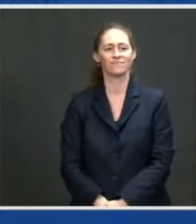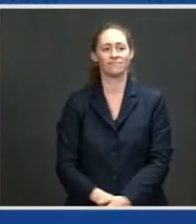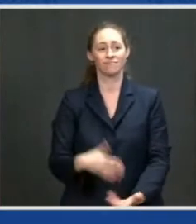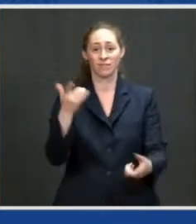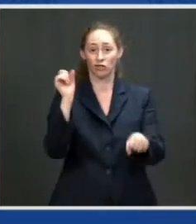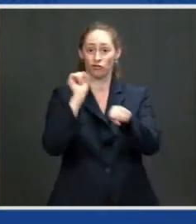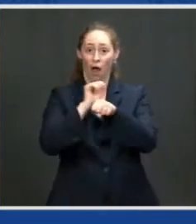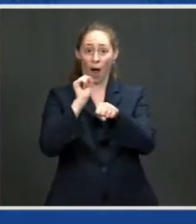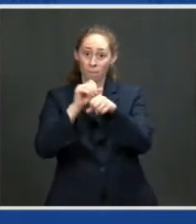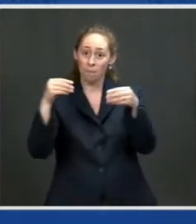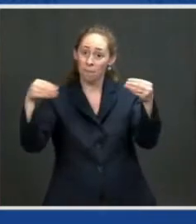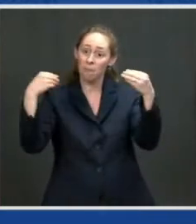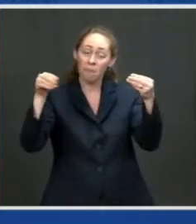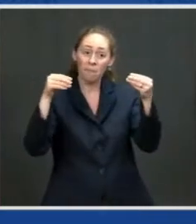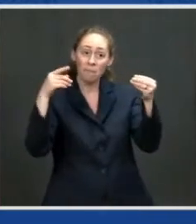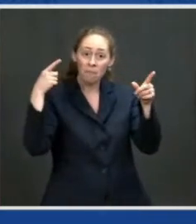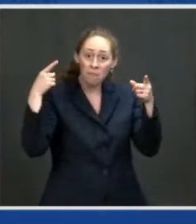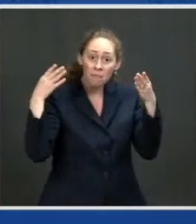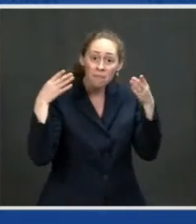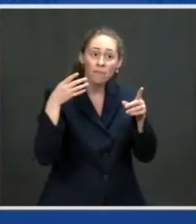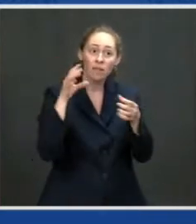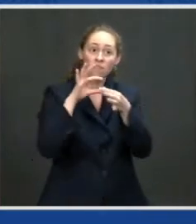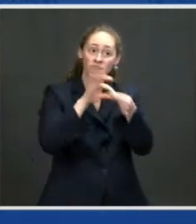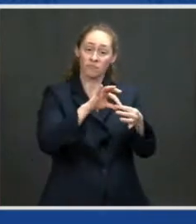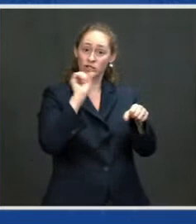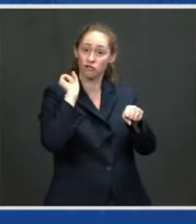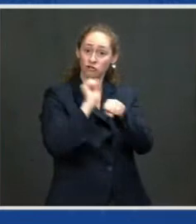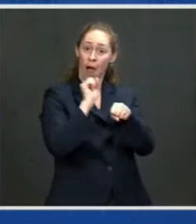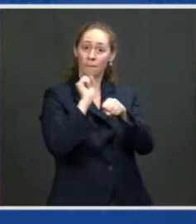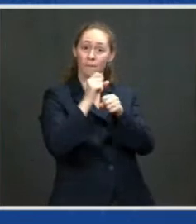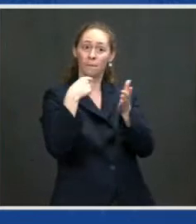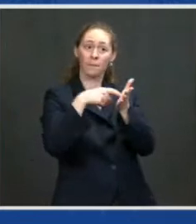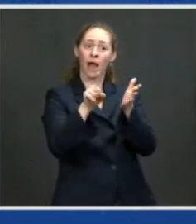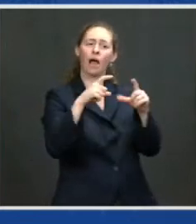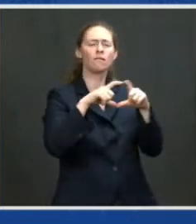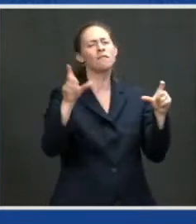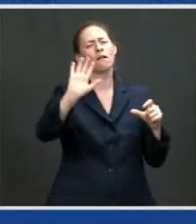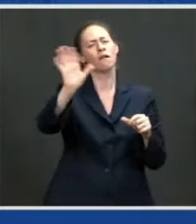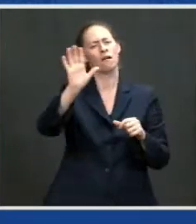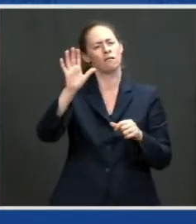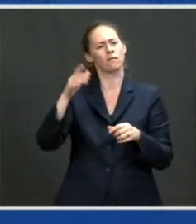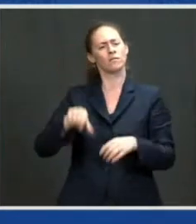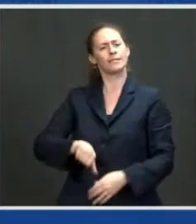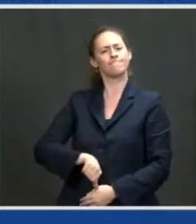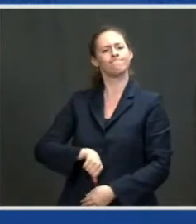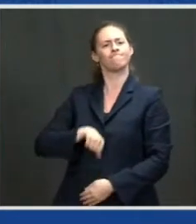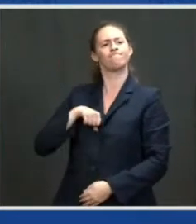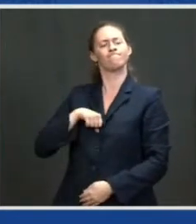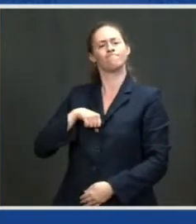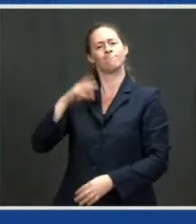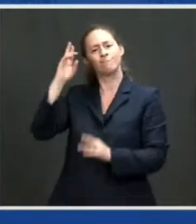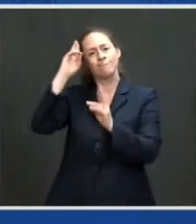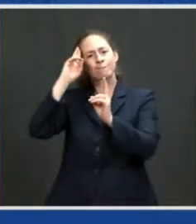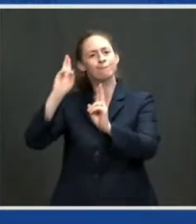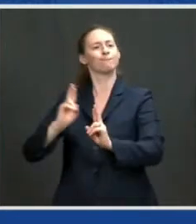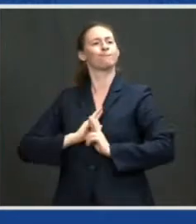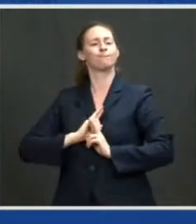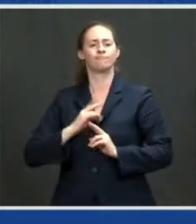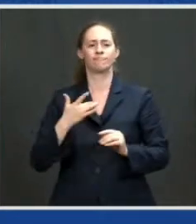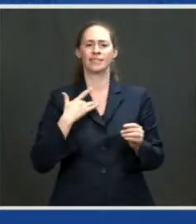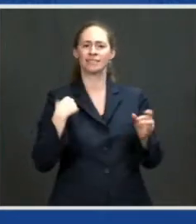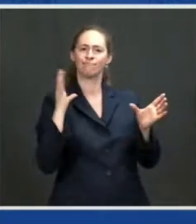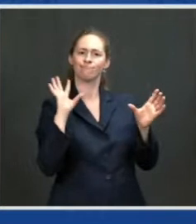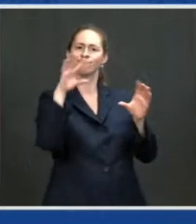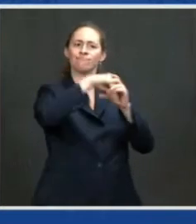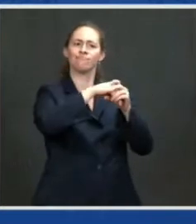paycheck. It's about your dignity. It's about respect. It's about your place in the community. It's about being able to look your kid in the eye and say, honey, it's going to